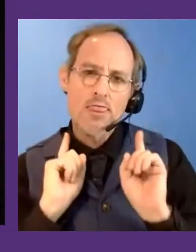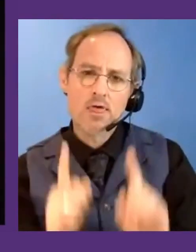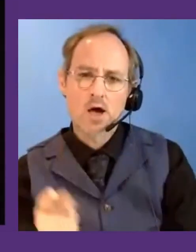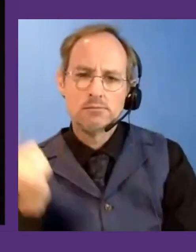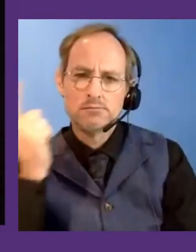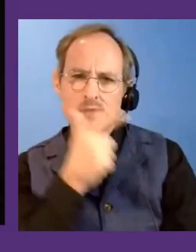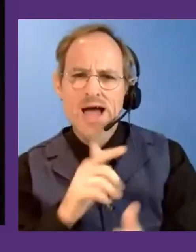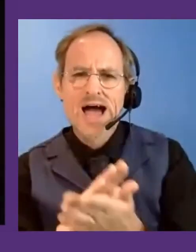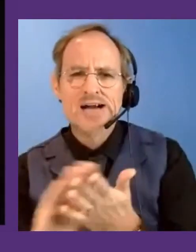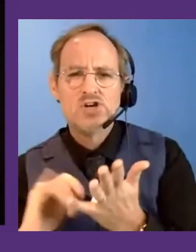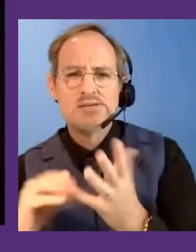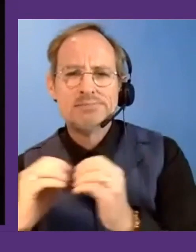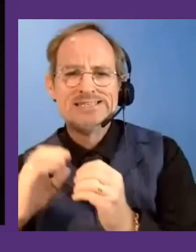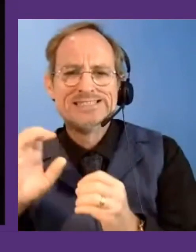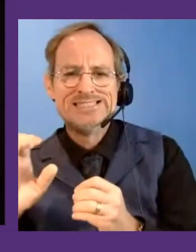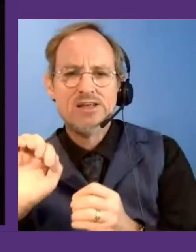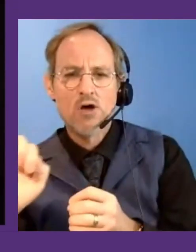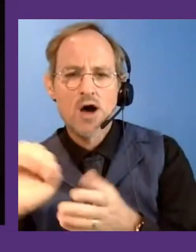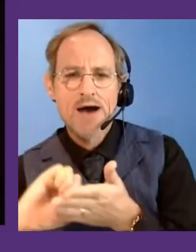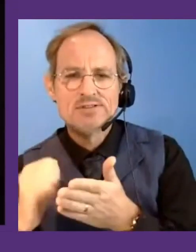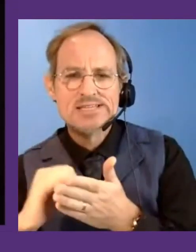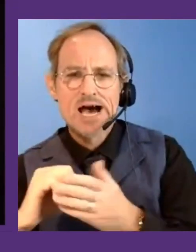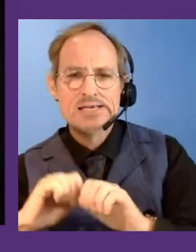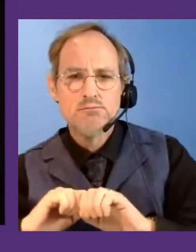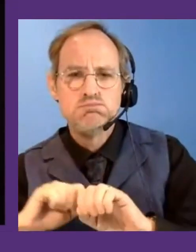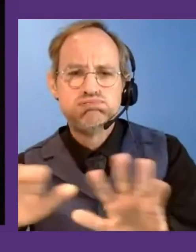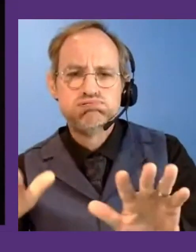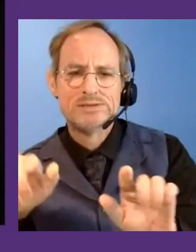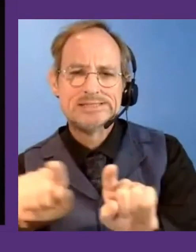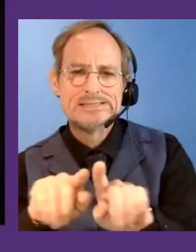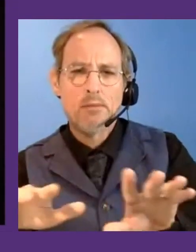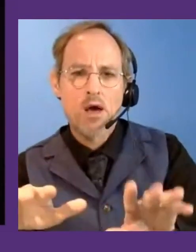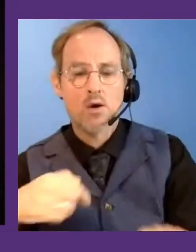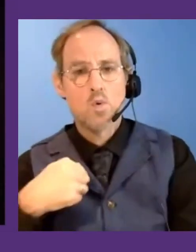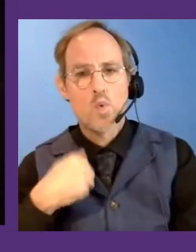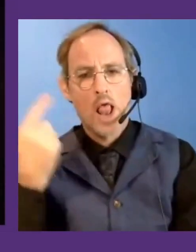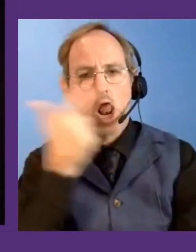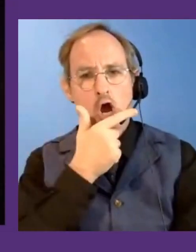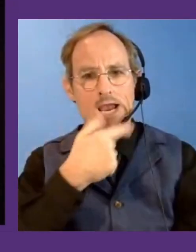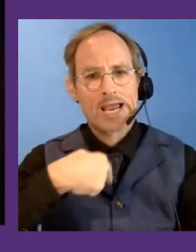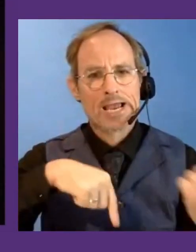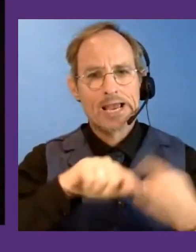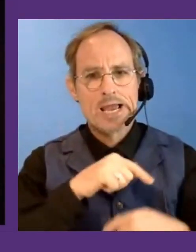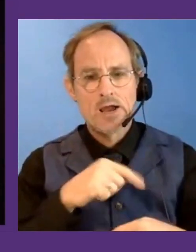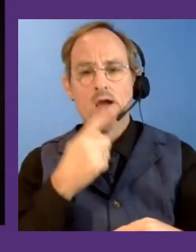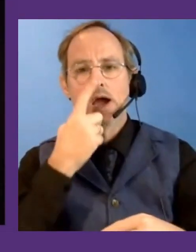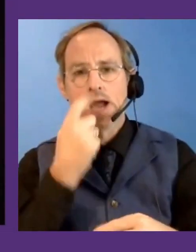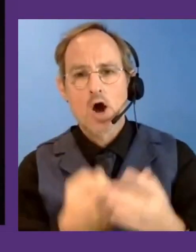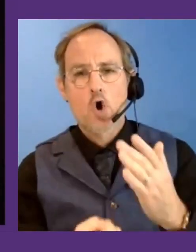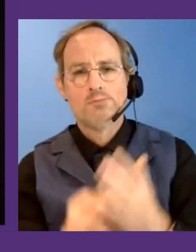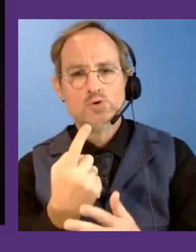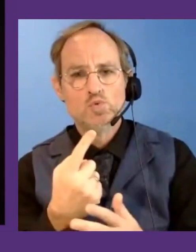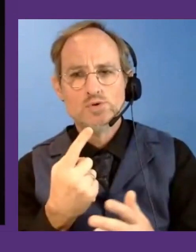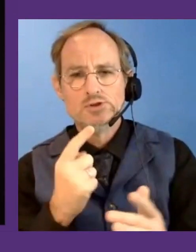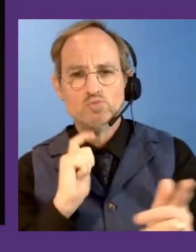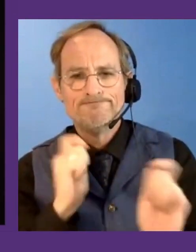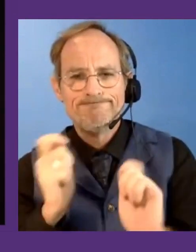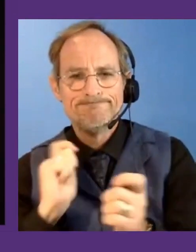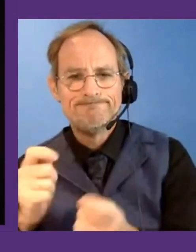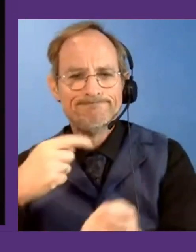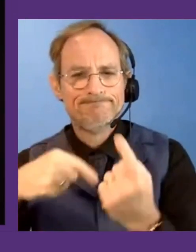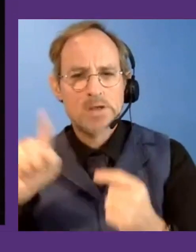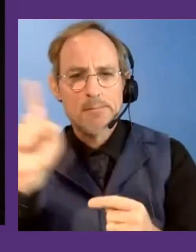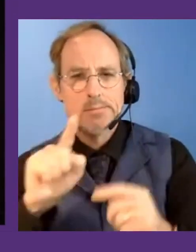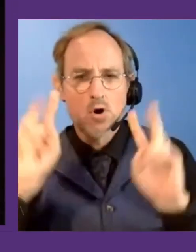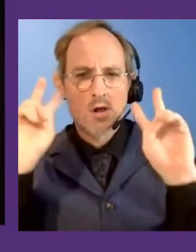they do advertising campaigns and other things. We have the privilege and the opportunity to change huge amounts of people's minds, and connecting